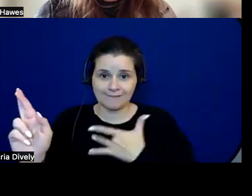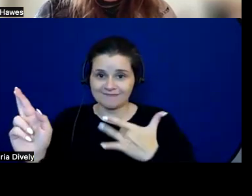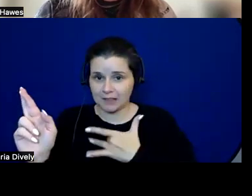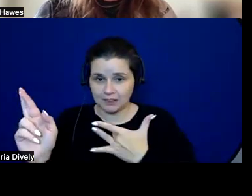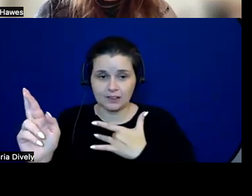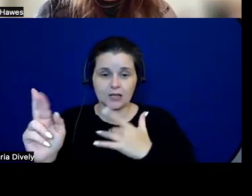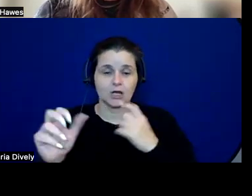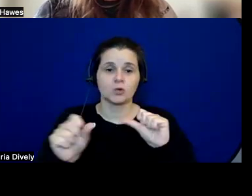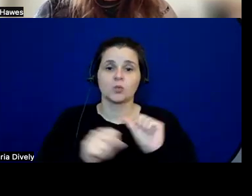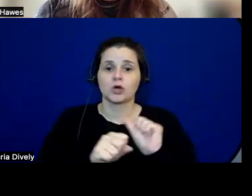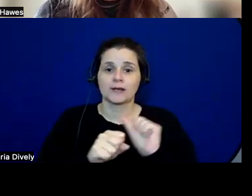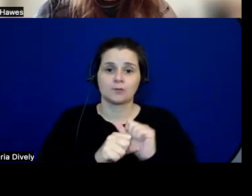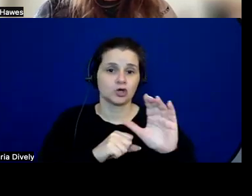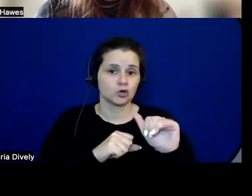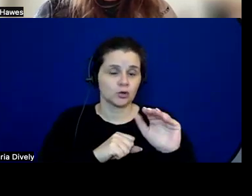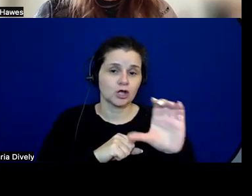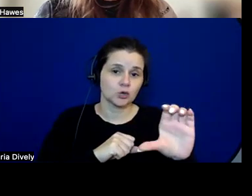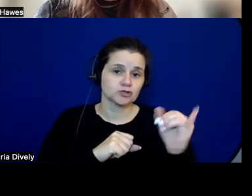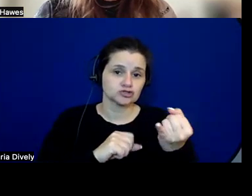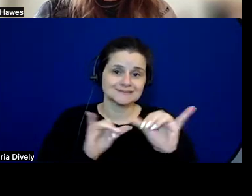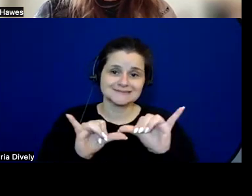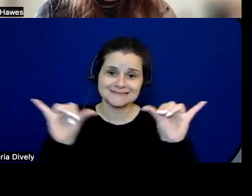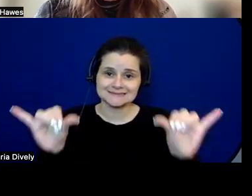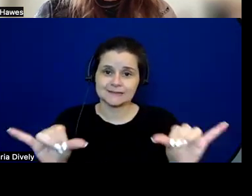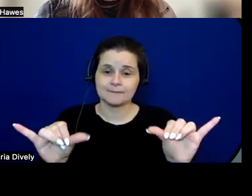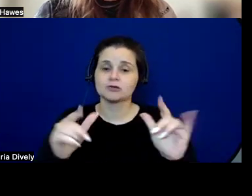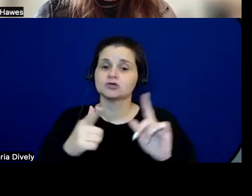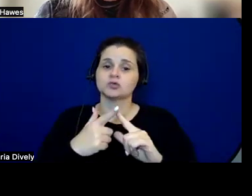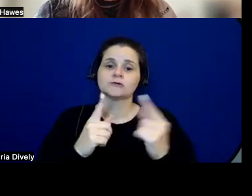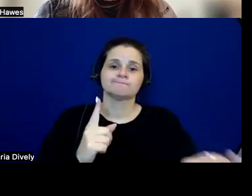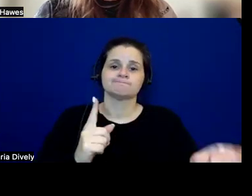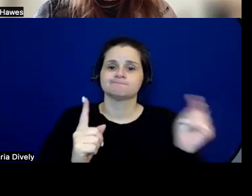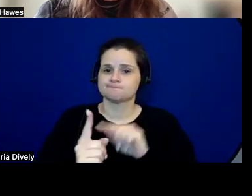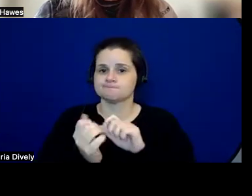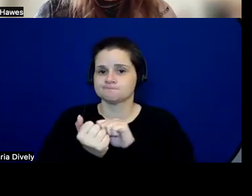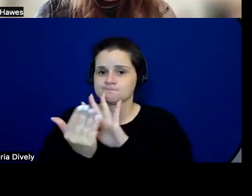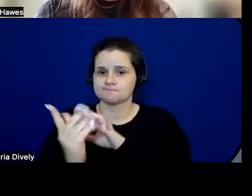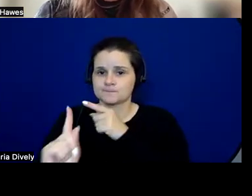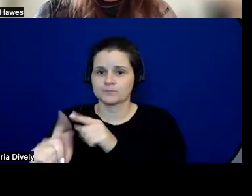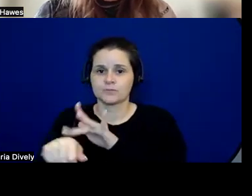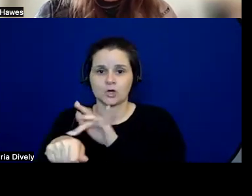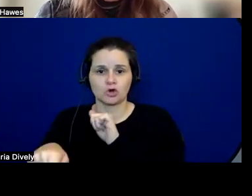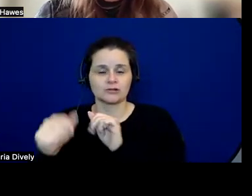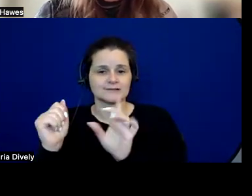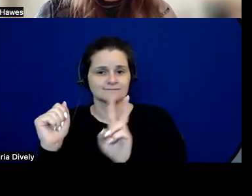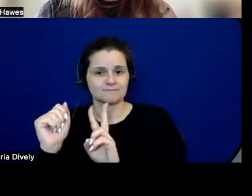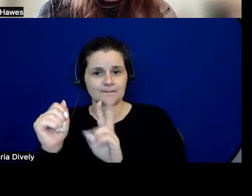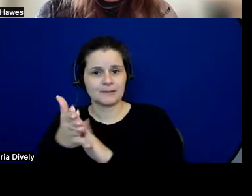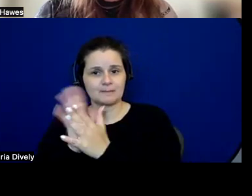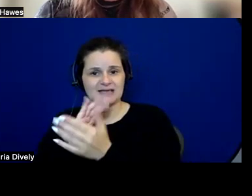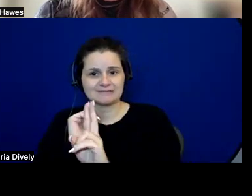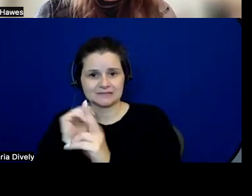working within the criminal justice system to go back and address that early victimization